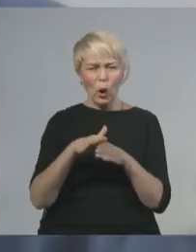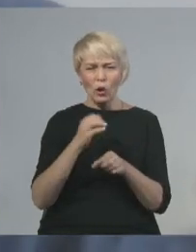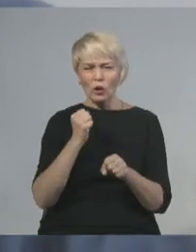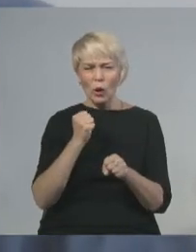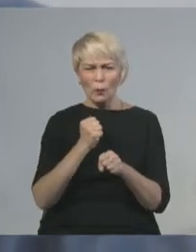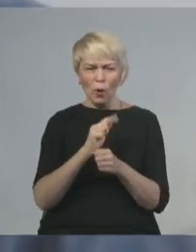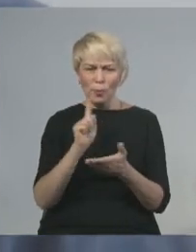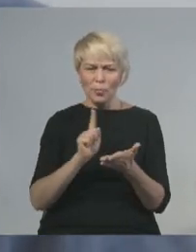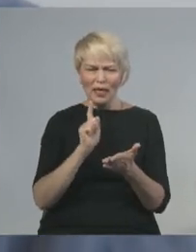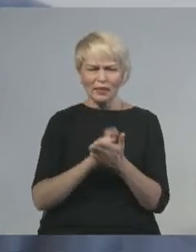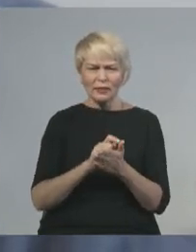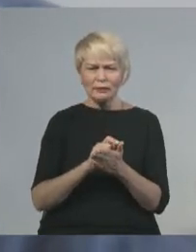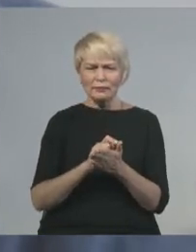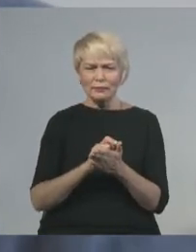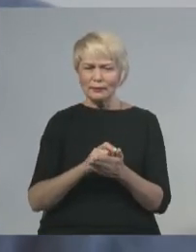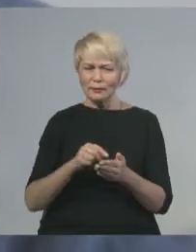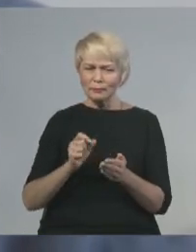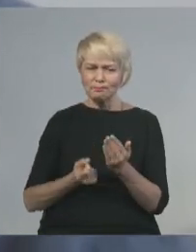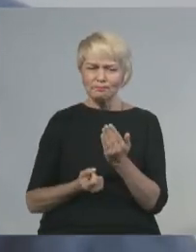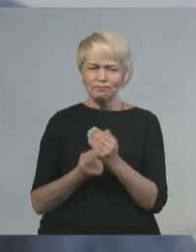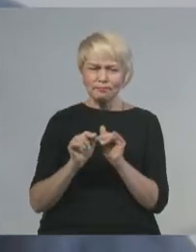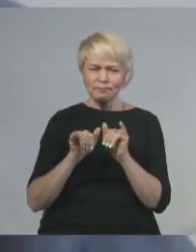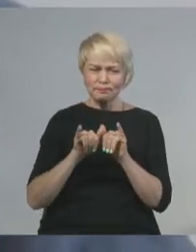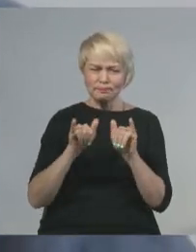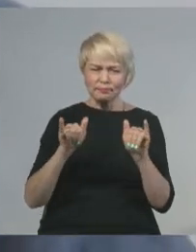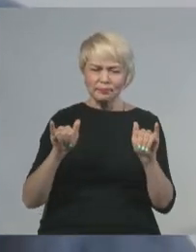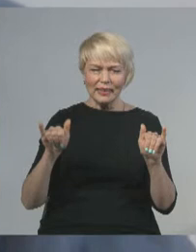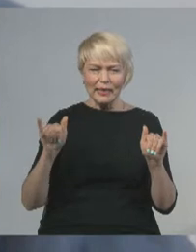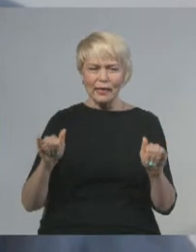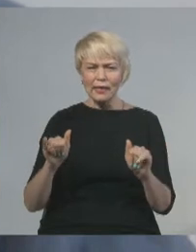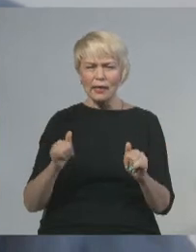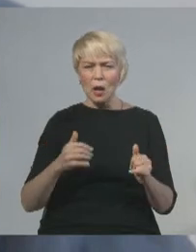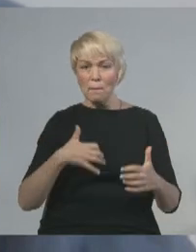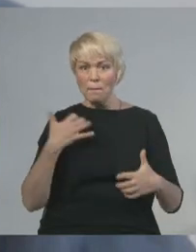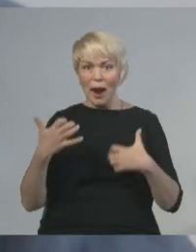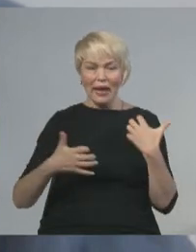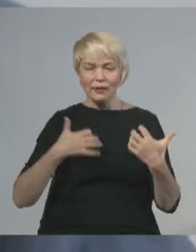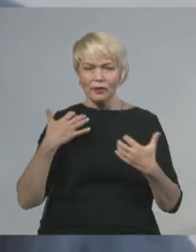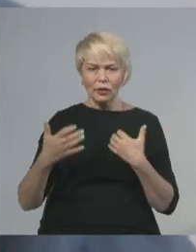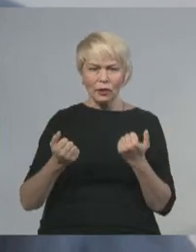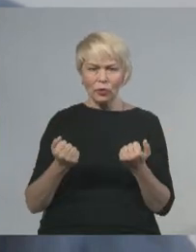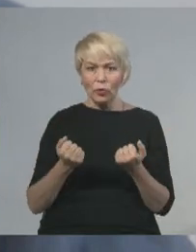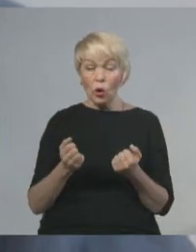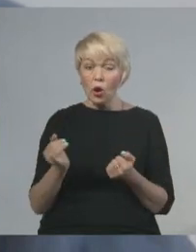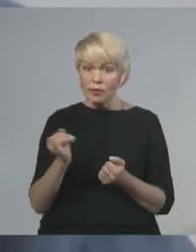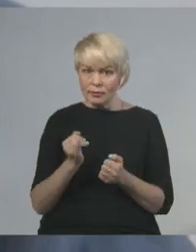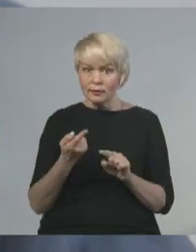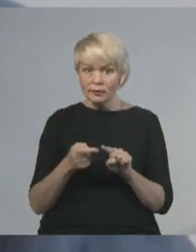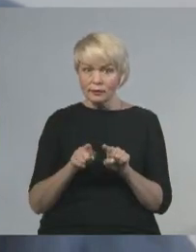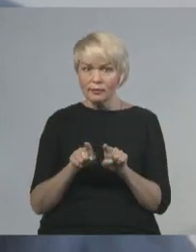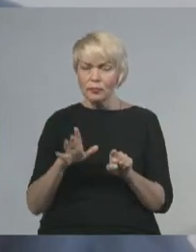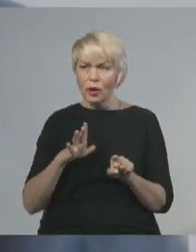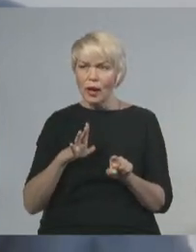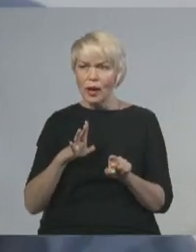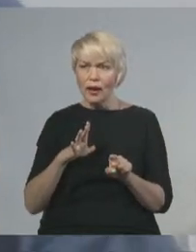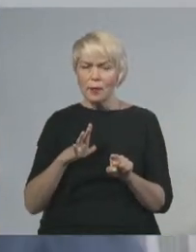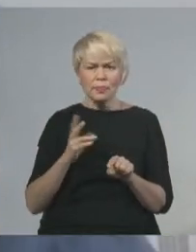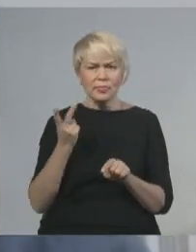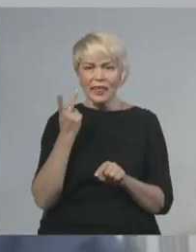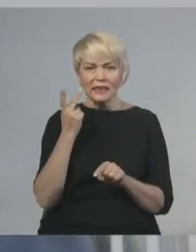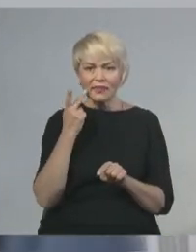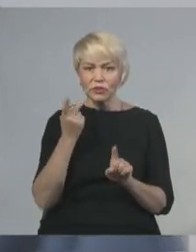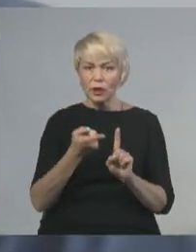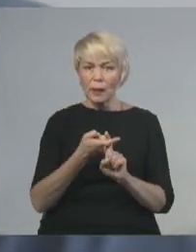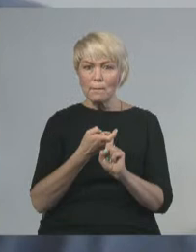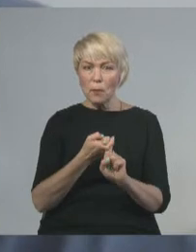any other topic to to write about and stuff like that which is something that is not only connected to